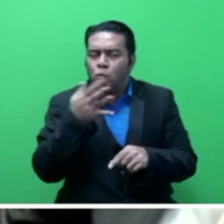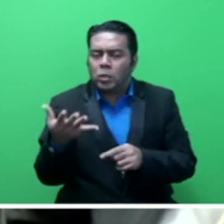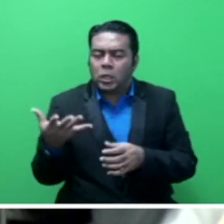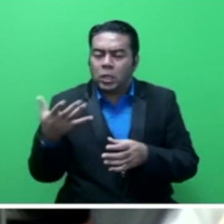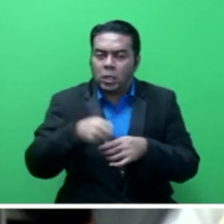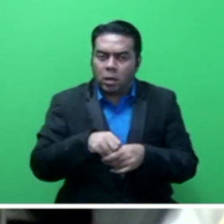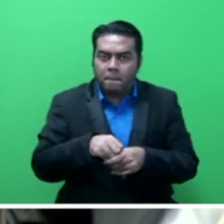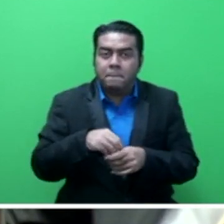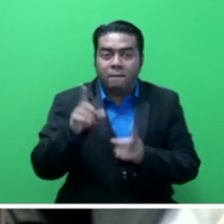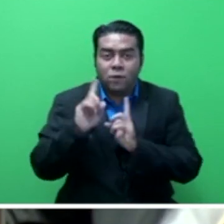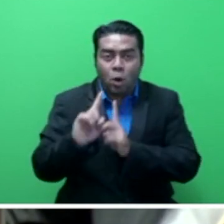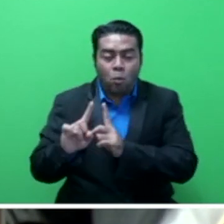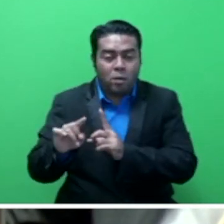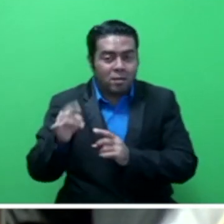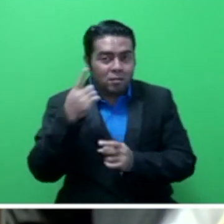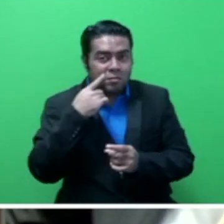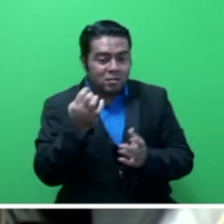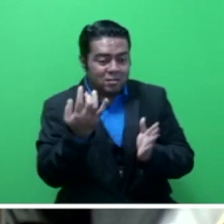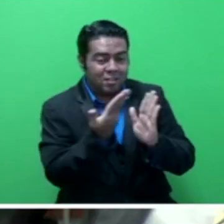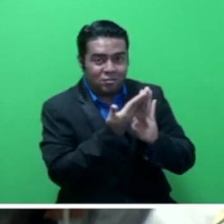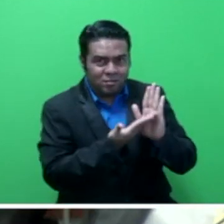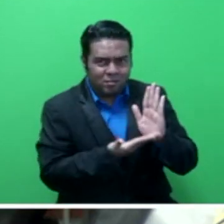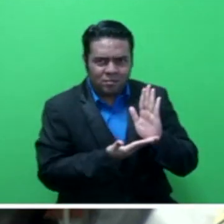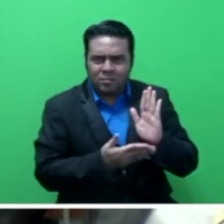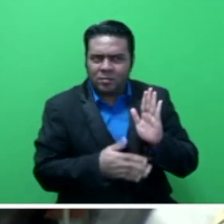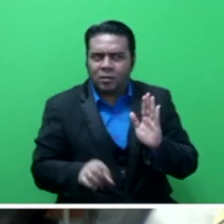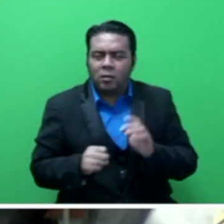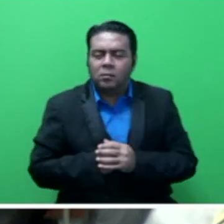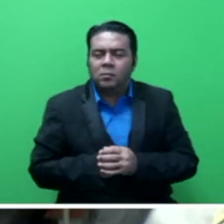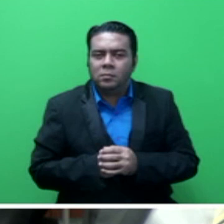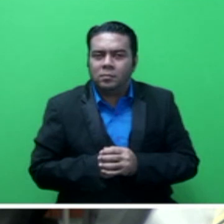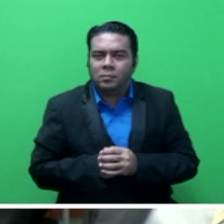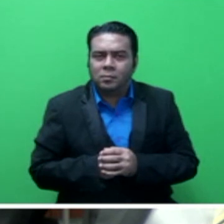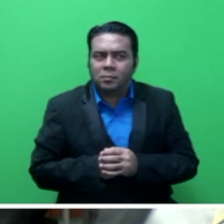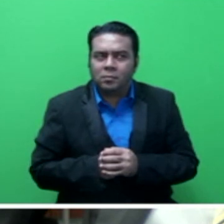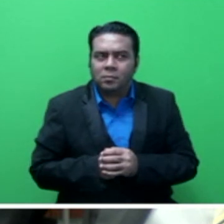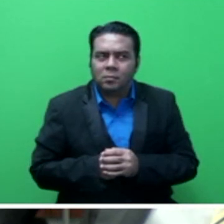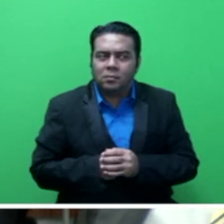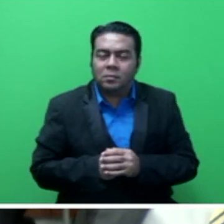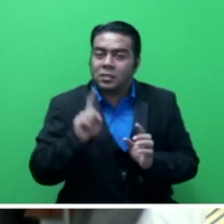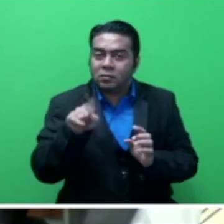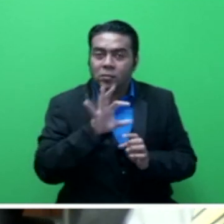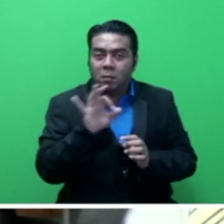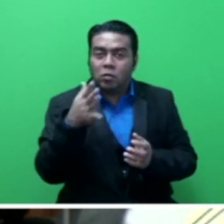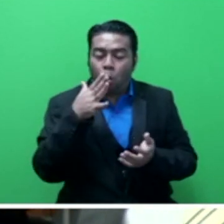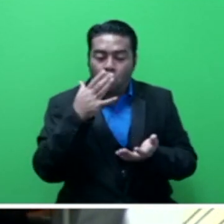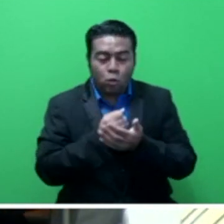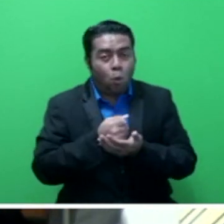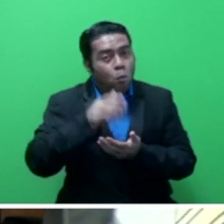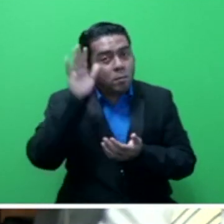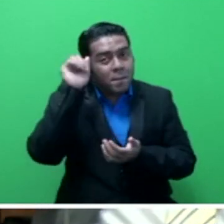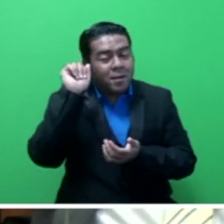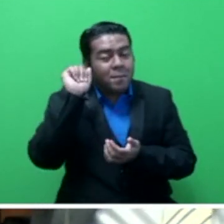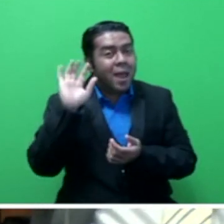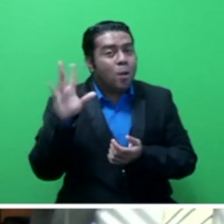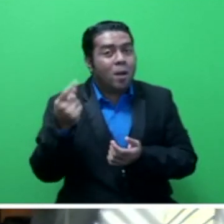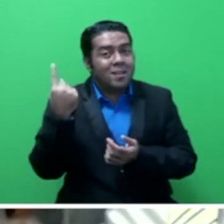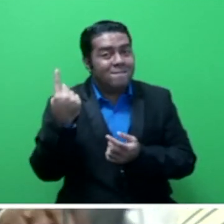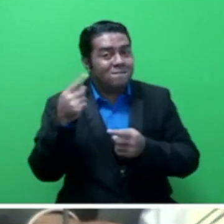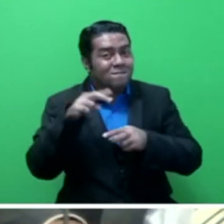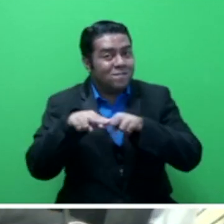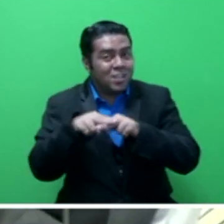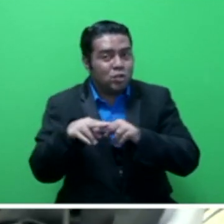By following contraindications, the risk of serious adverse effects are minimized. It must also be remembered that by the time anyone in Fiji gets